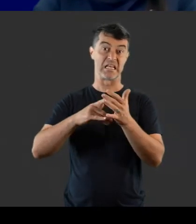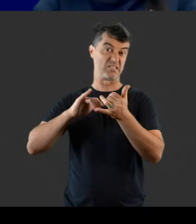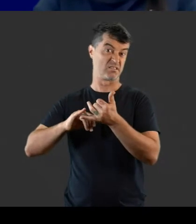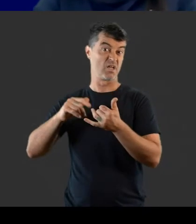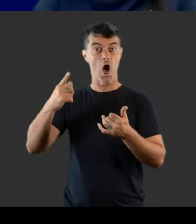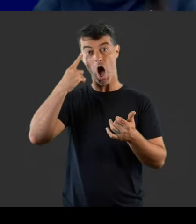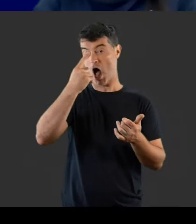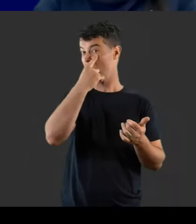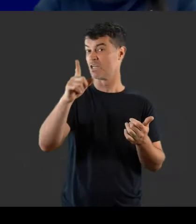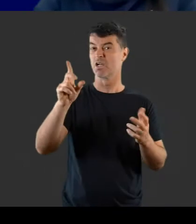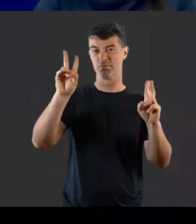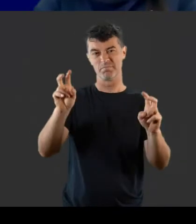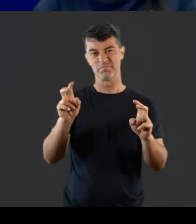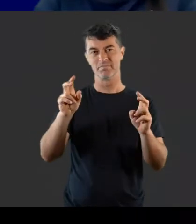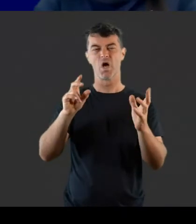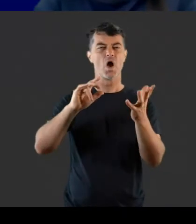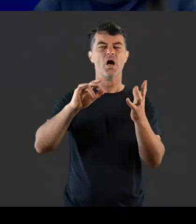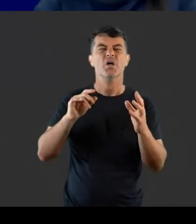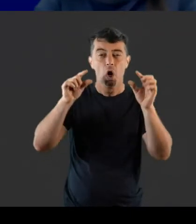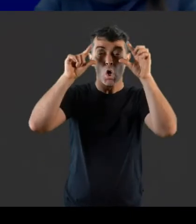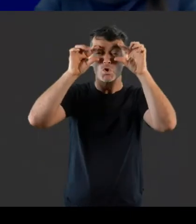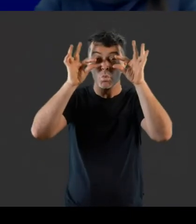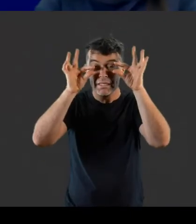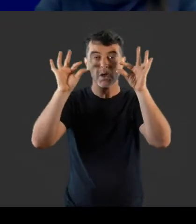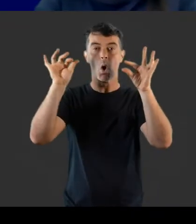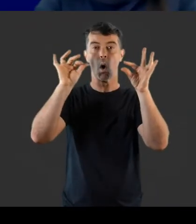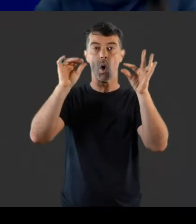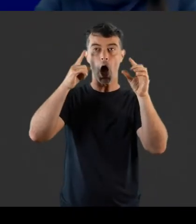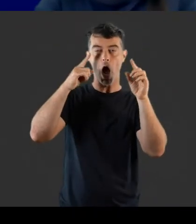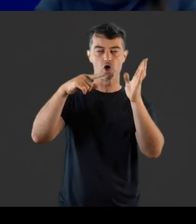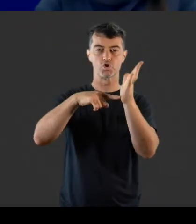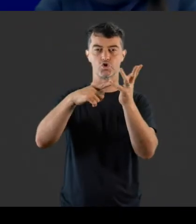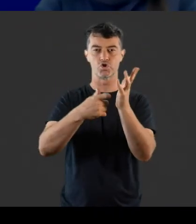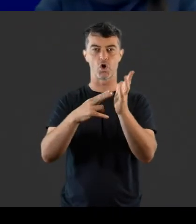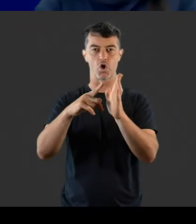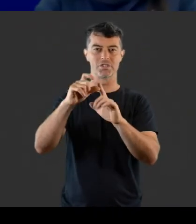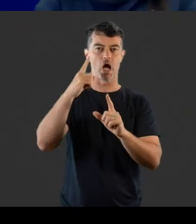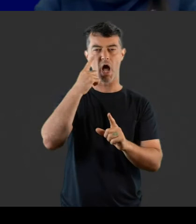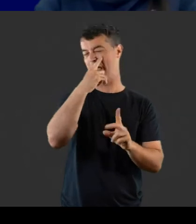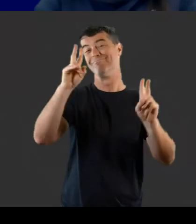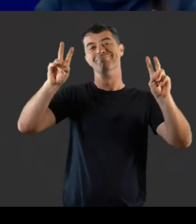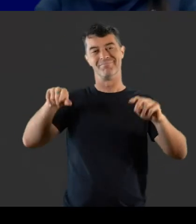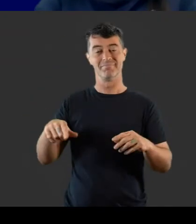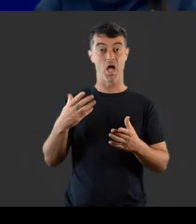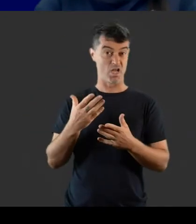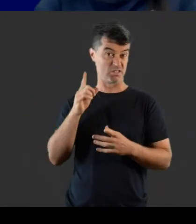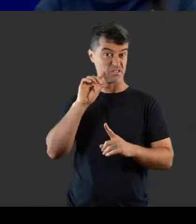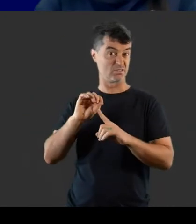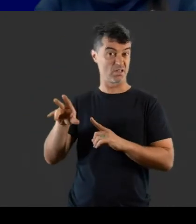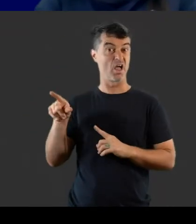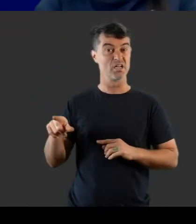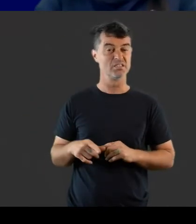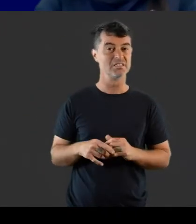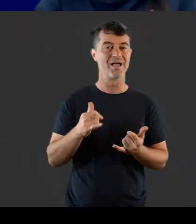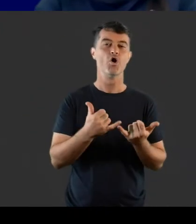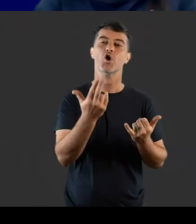Strabismus is another eye condition which is commonly known as a squint or turned eye. On the right-hand side of the slide,